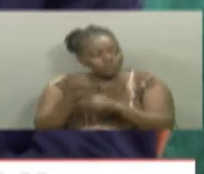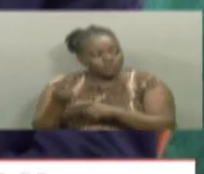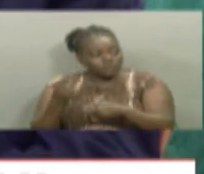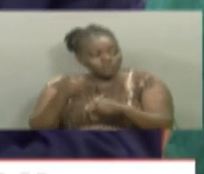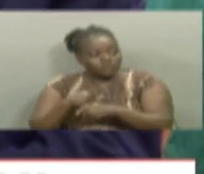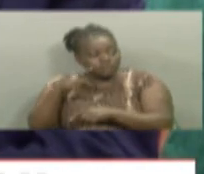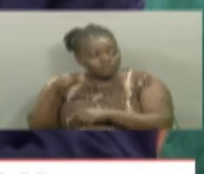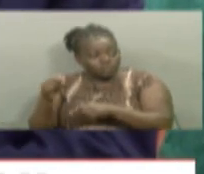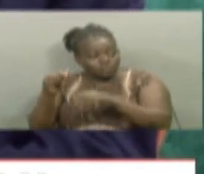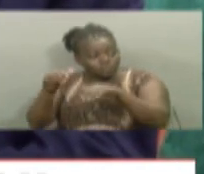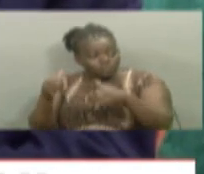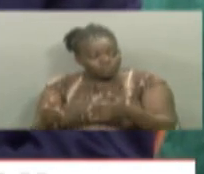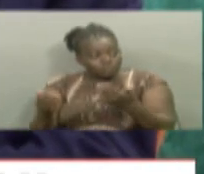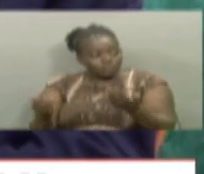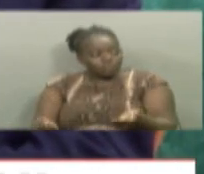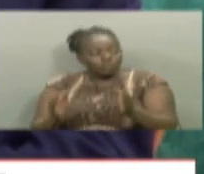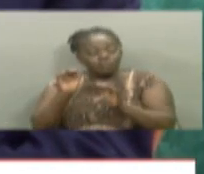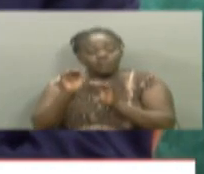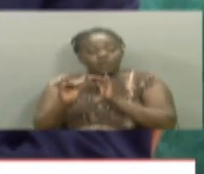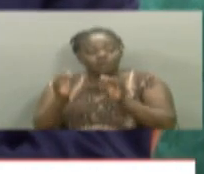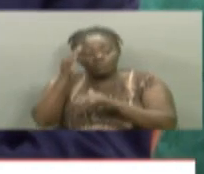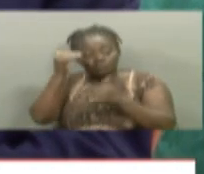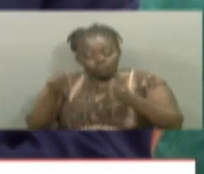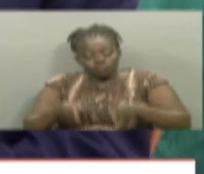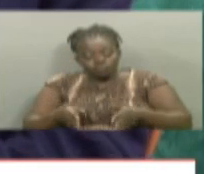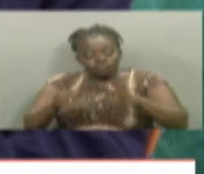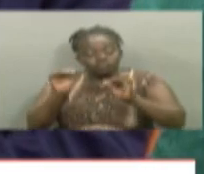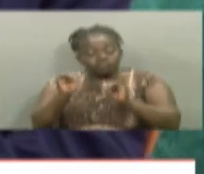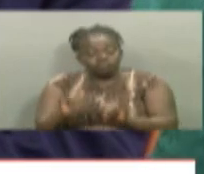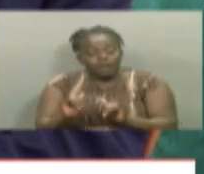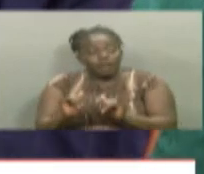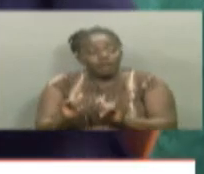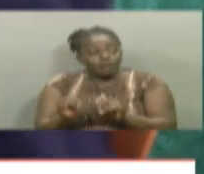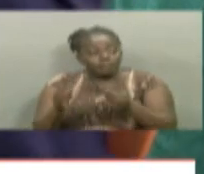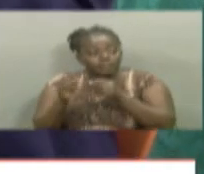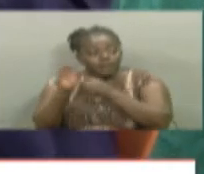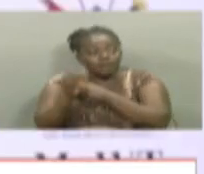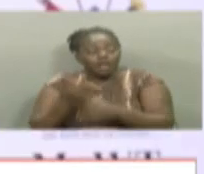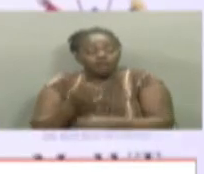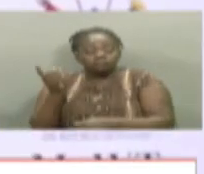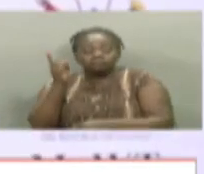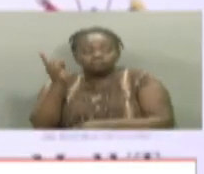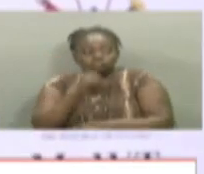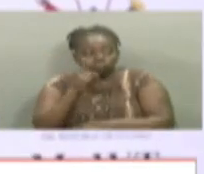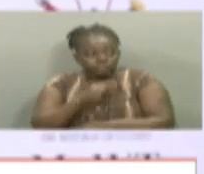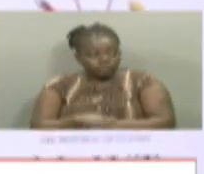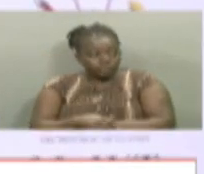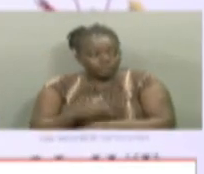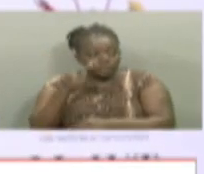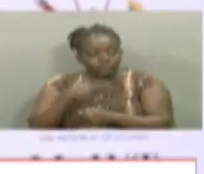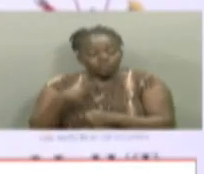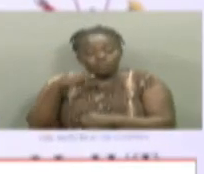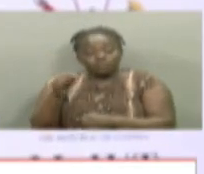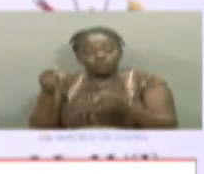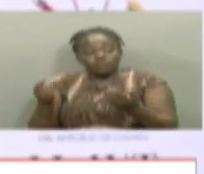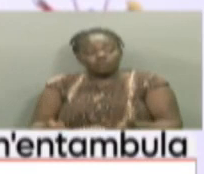Paalamenti ababaka mubuuza lwaki enguudo zaffe teziwangaala so ng'eggwanga lirina abakugu. Buli lwagenda mu Paalamenti